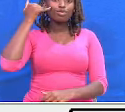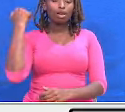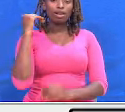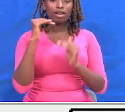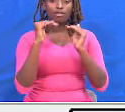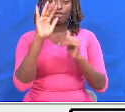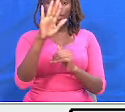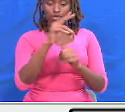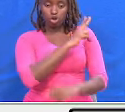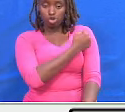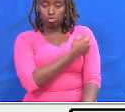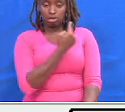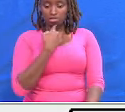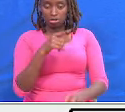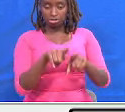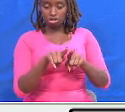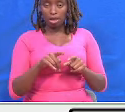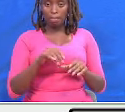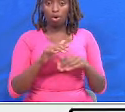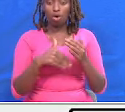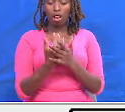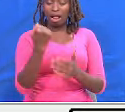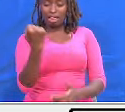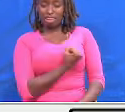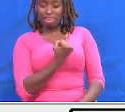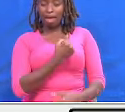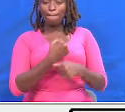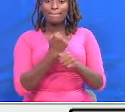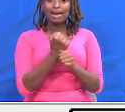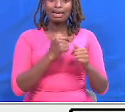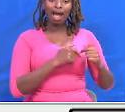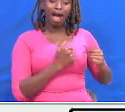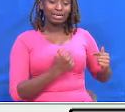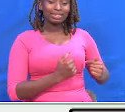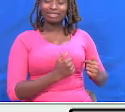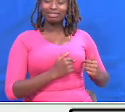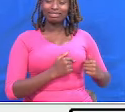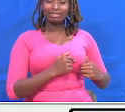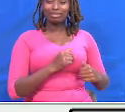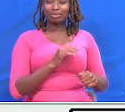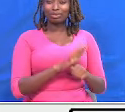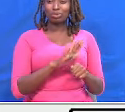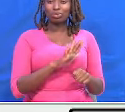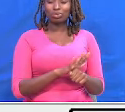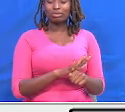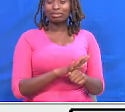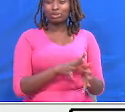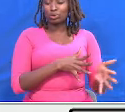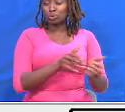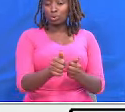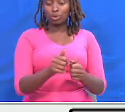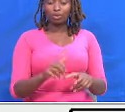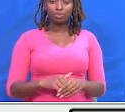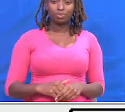who also noted that the stabs on the chest caused a damage to the heart. Injury to the heart, na kupoteza